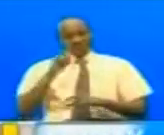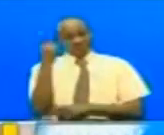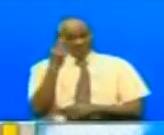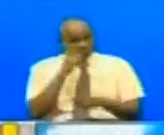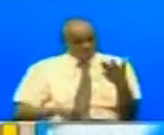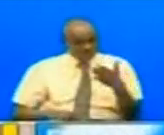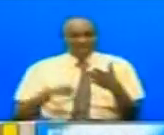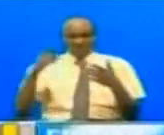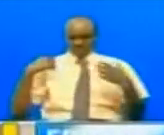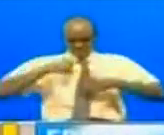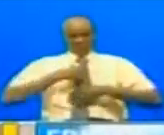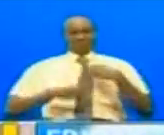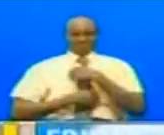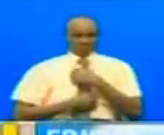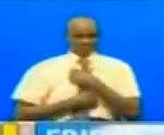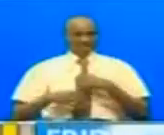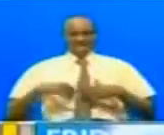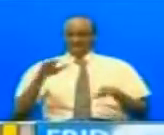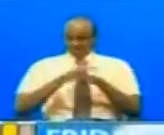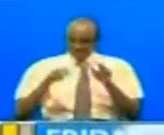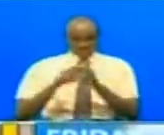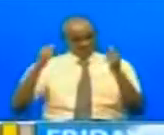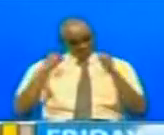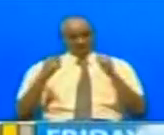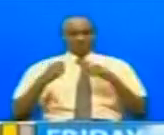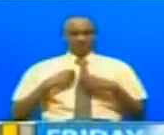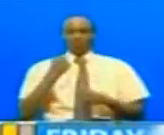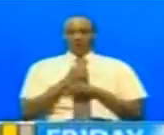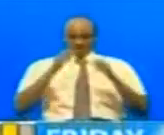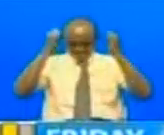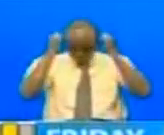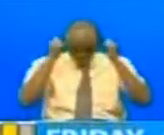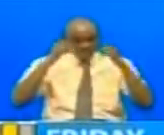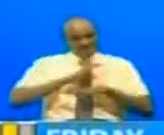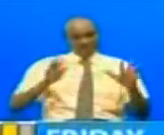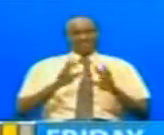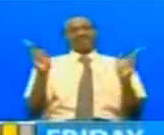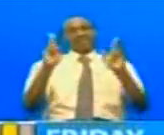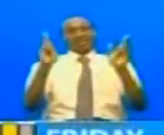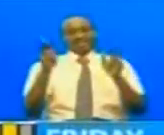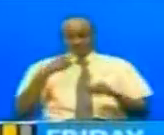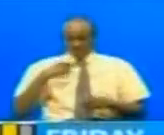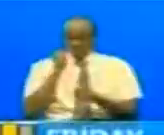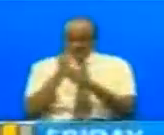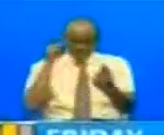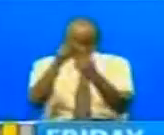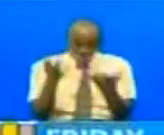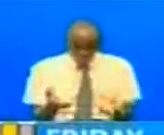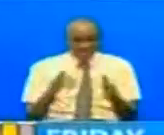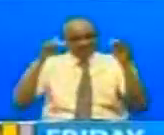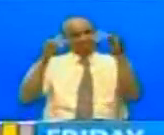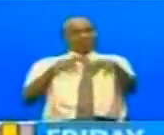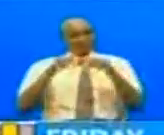first, putting his equipment in place, then he puts on his work garments. His work here is to dig graves